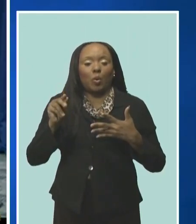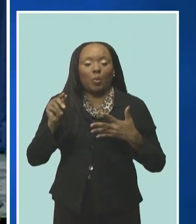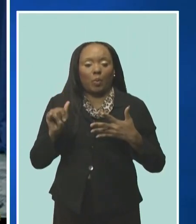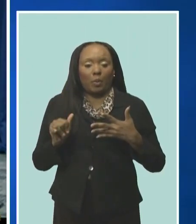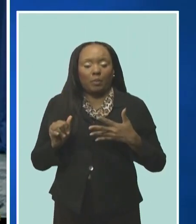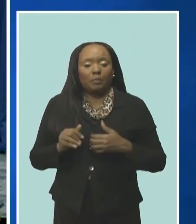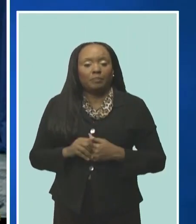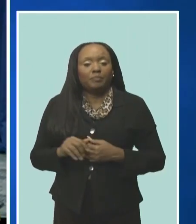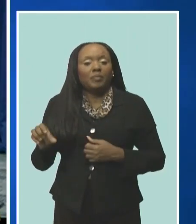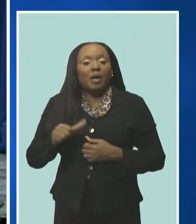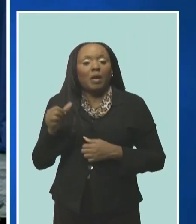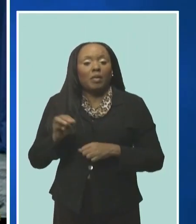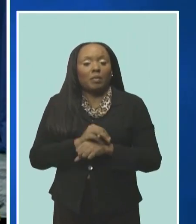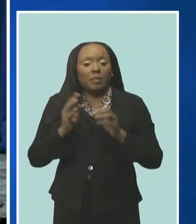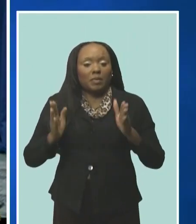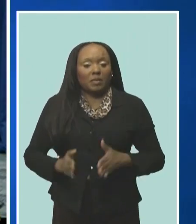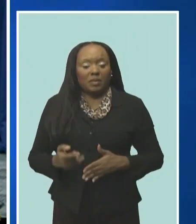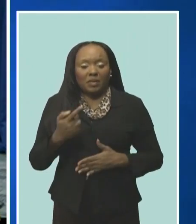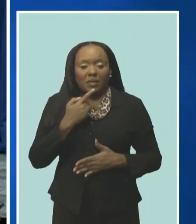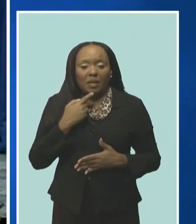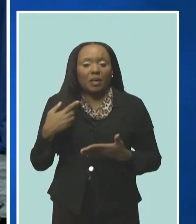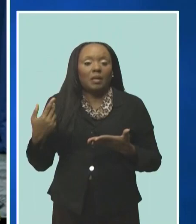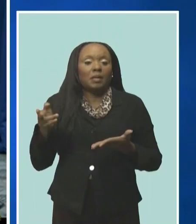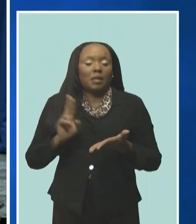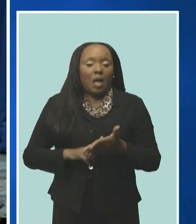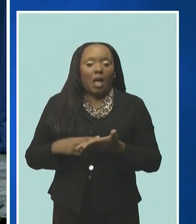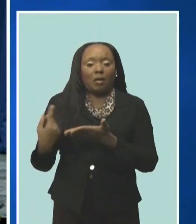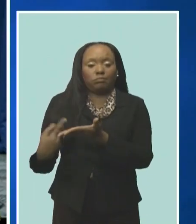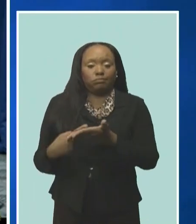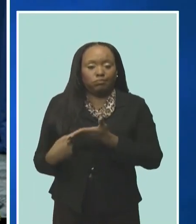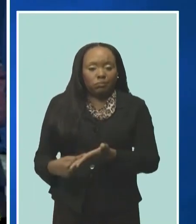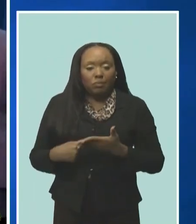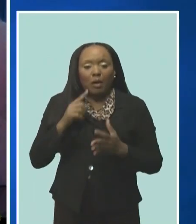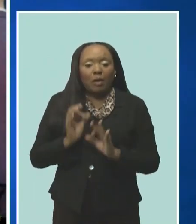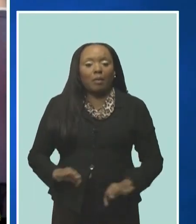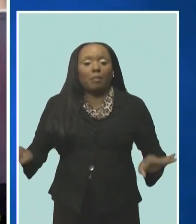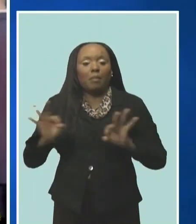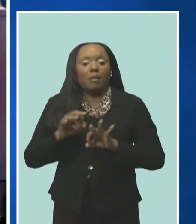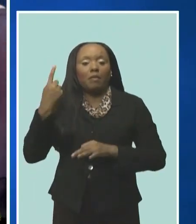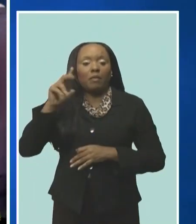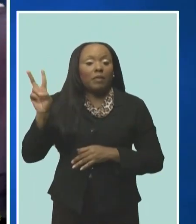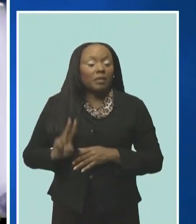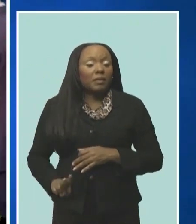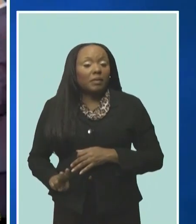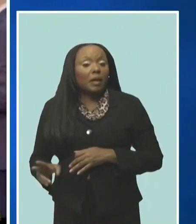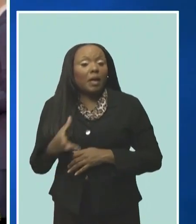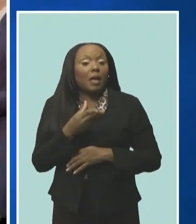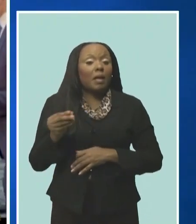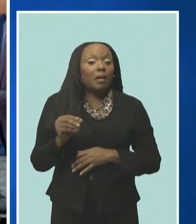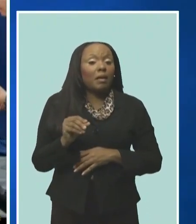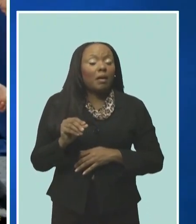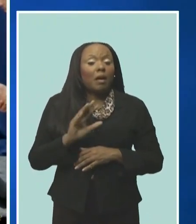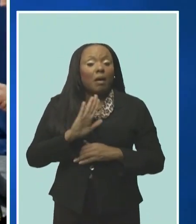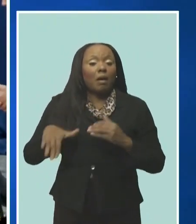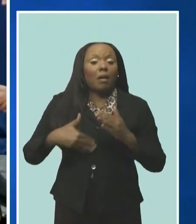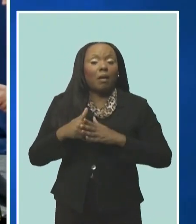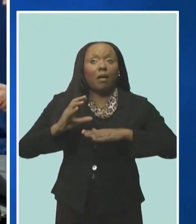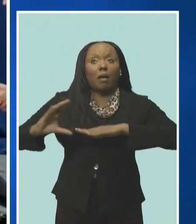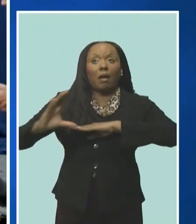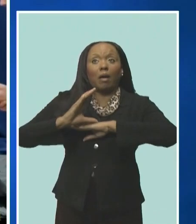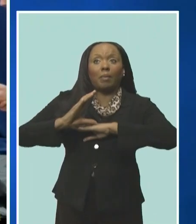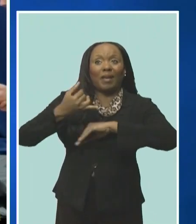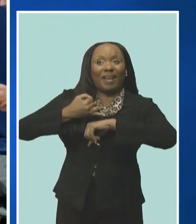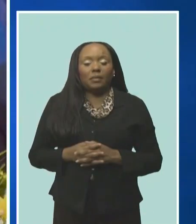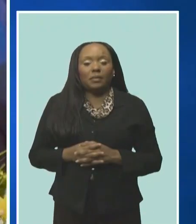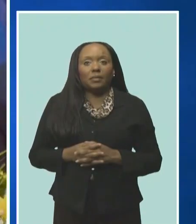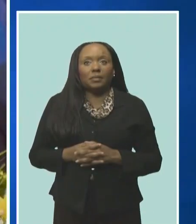says the conclusion of these negotiations has major significance for the people of Venezuela, but also for all Caribbean